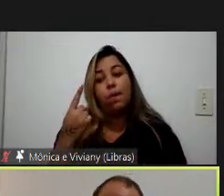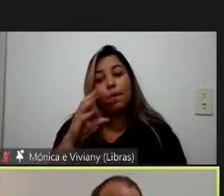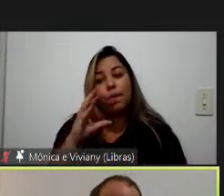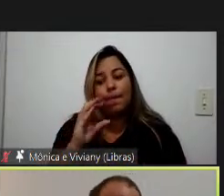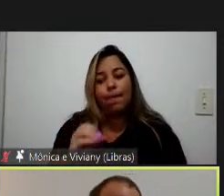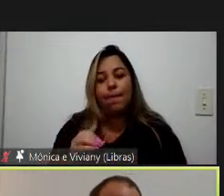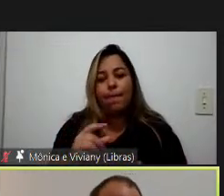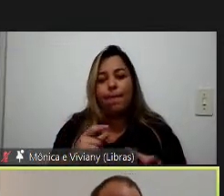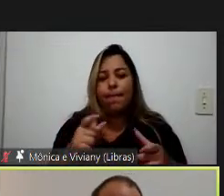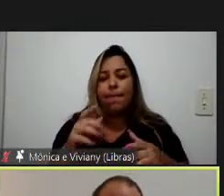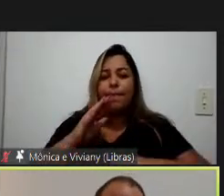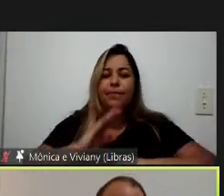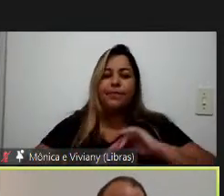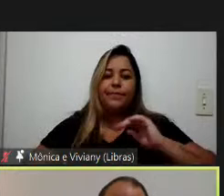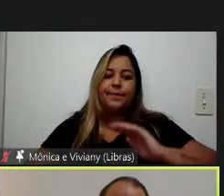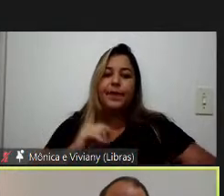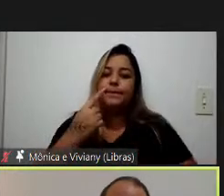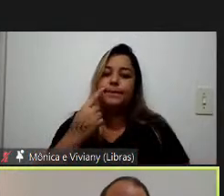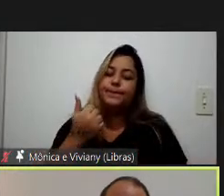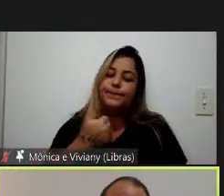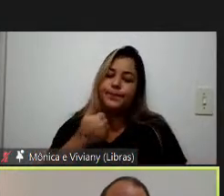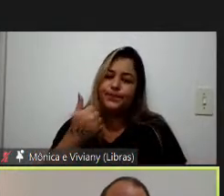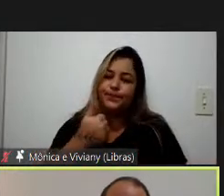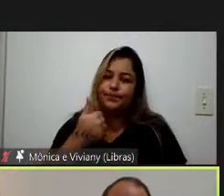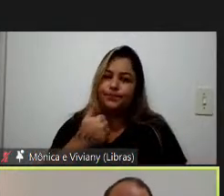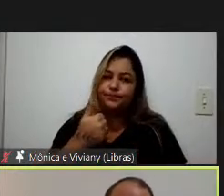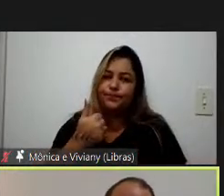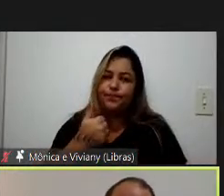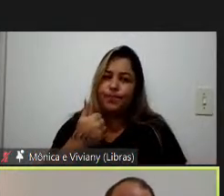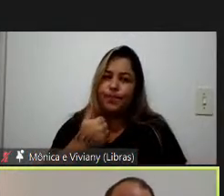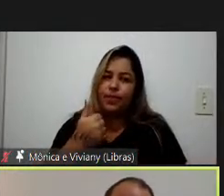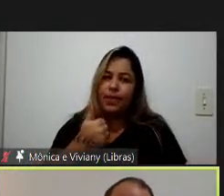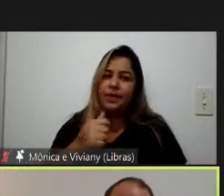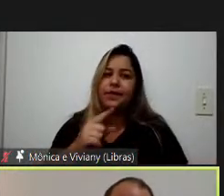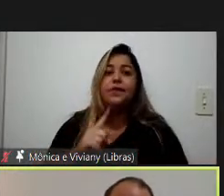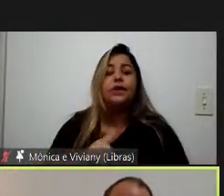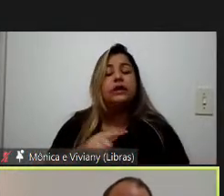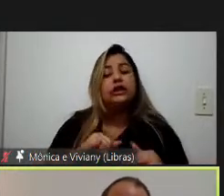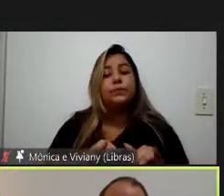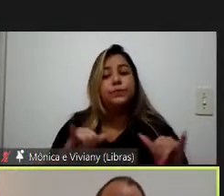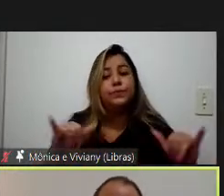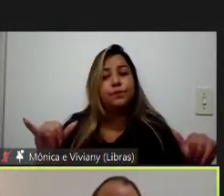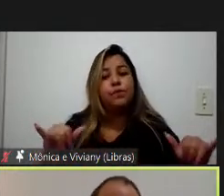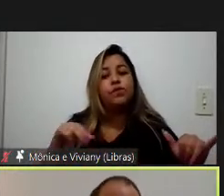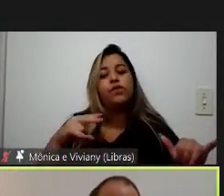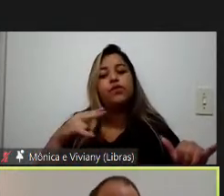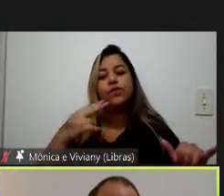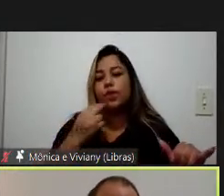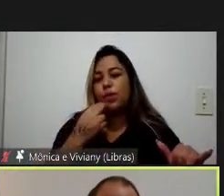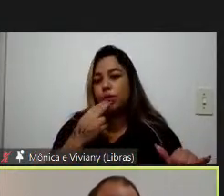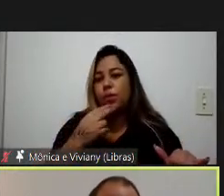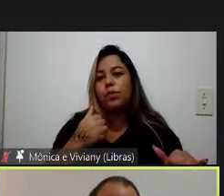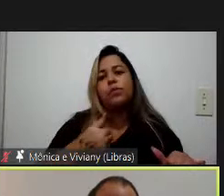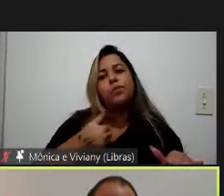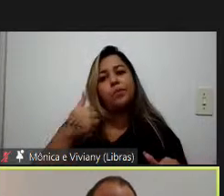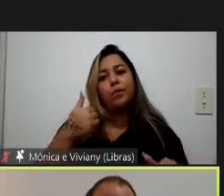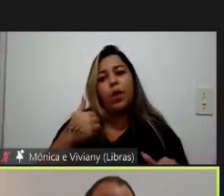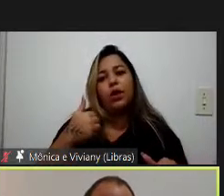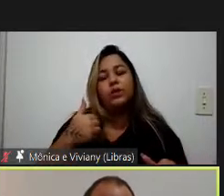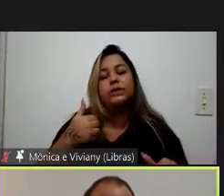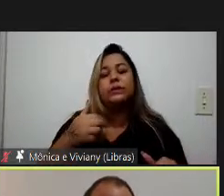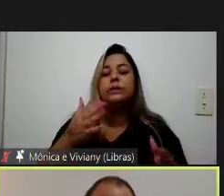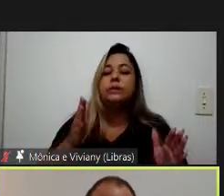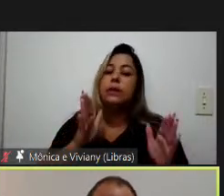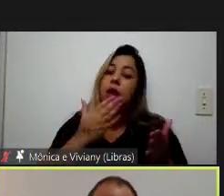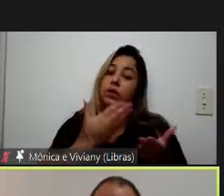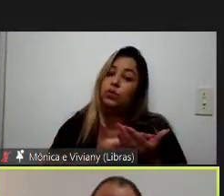is nutritional labeling. The second one is quality standards or nutrition standards for school and workplace cafeterias,